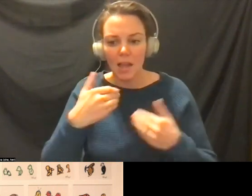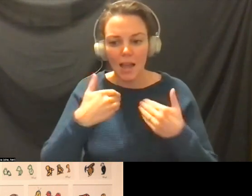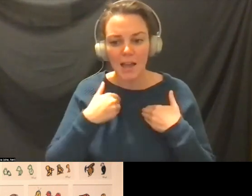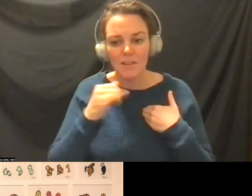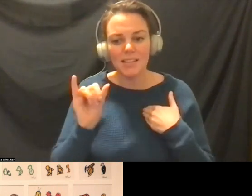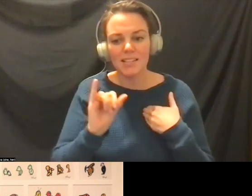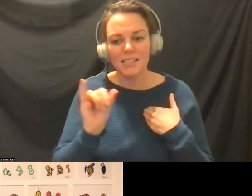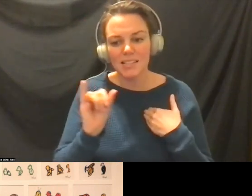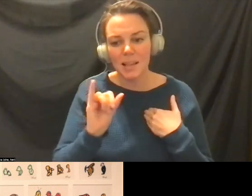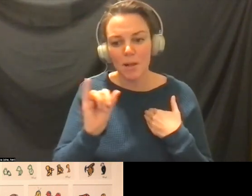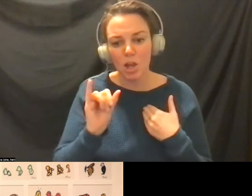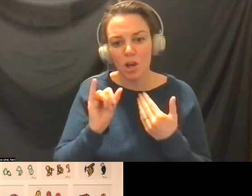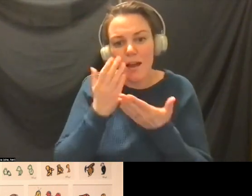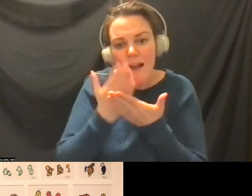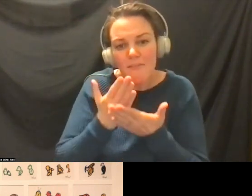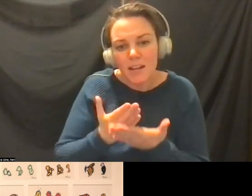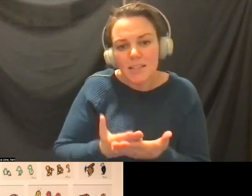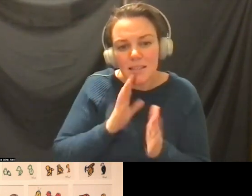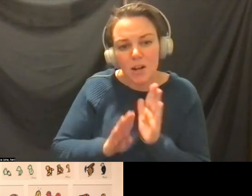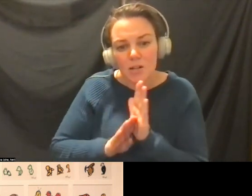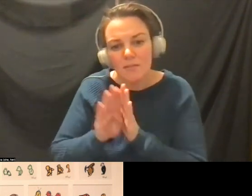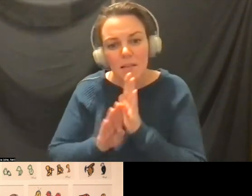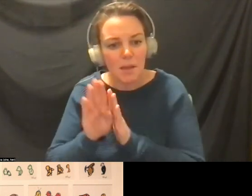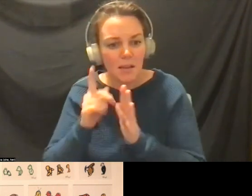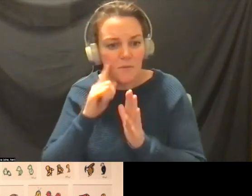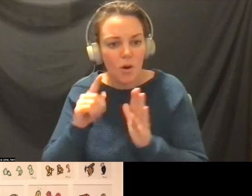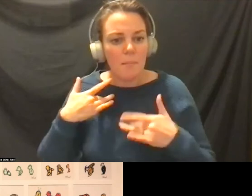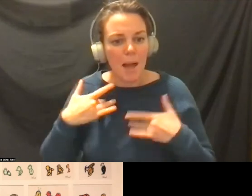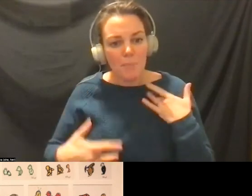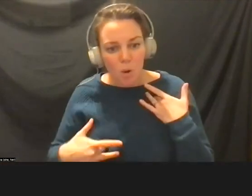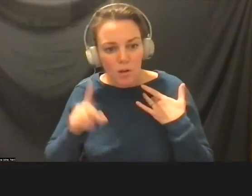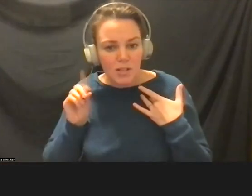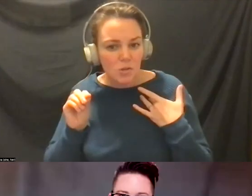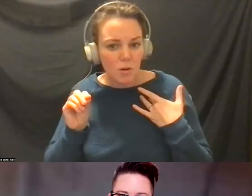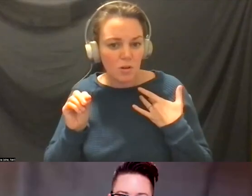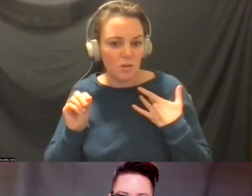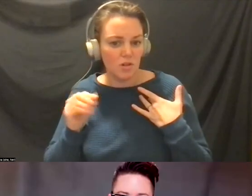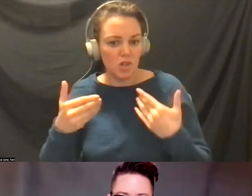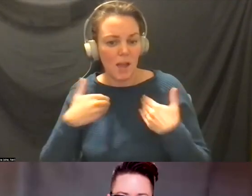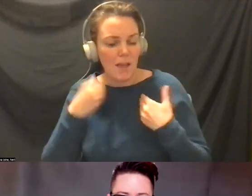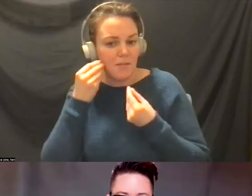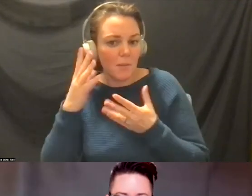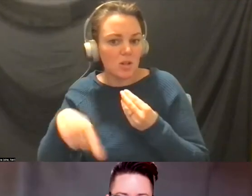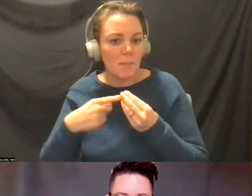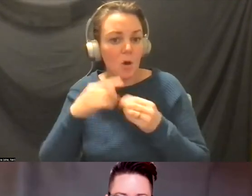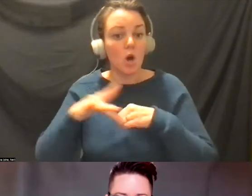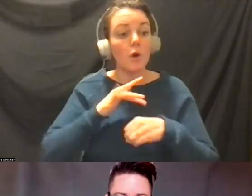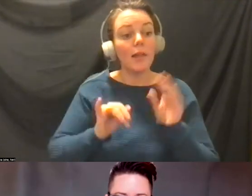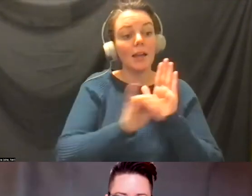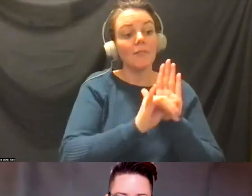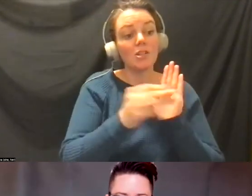that's now developing in bipolar disorder relates to how the early identification and